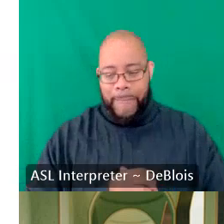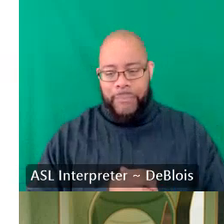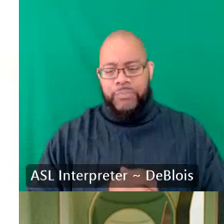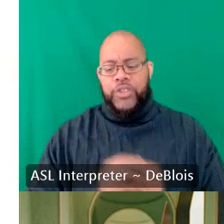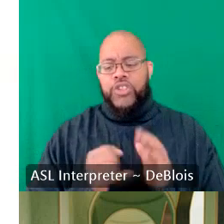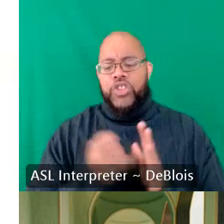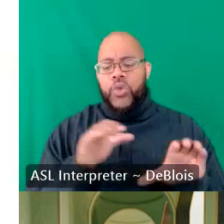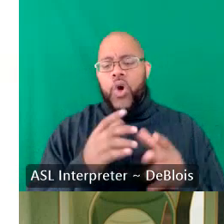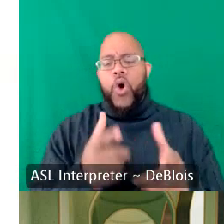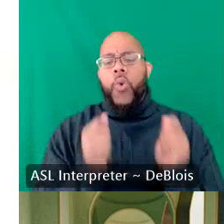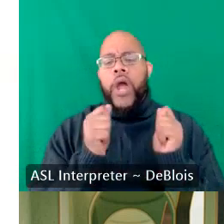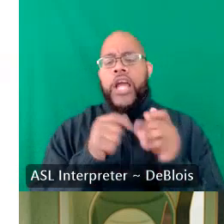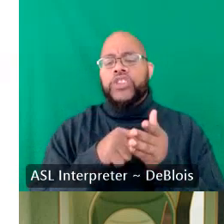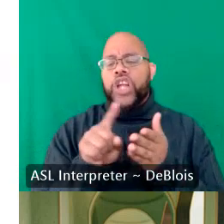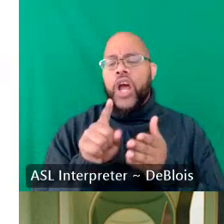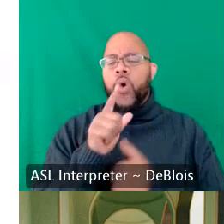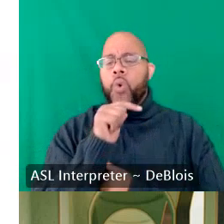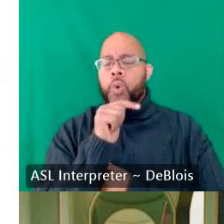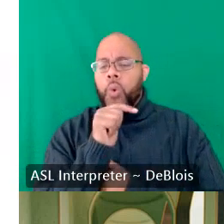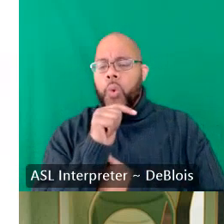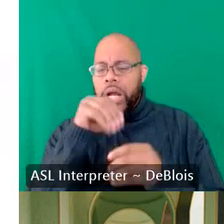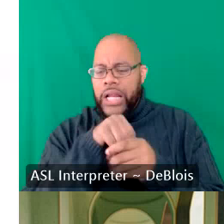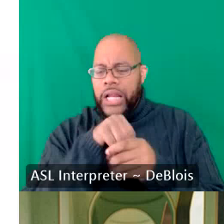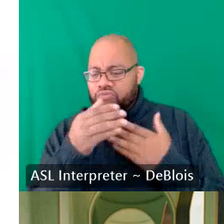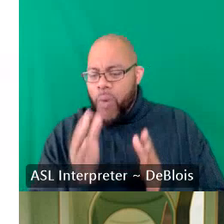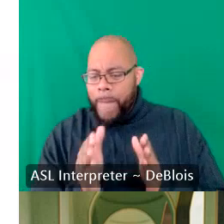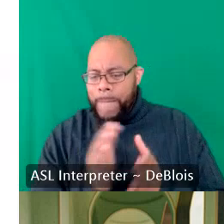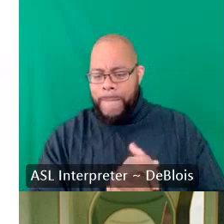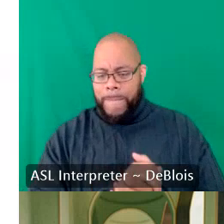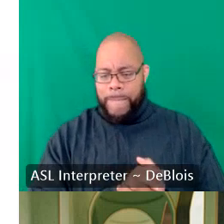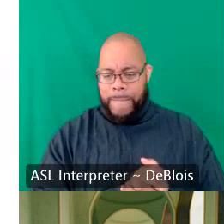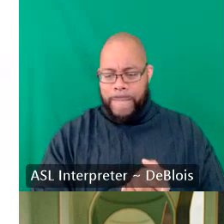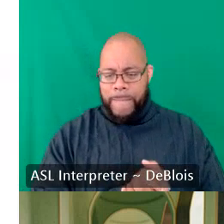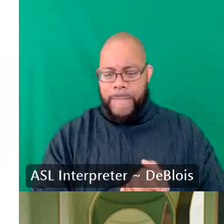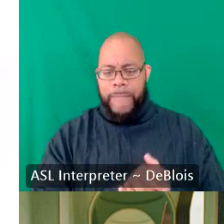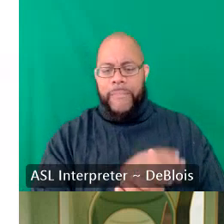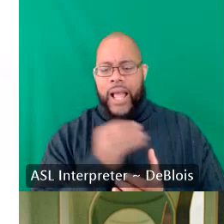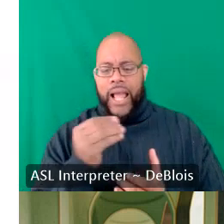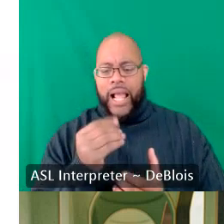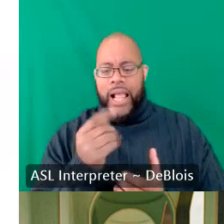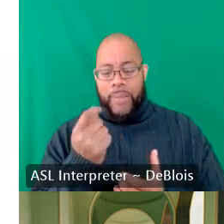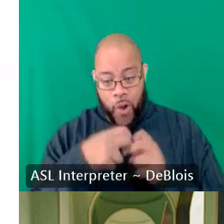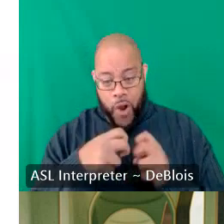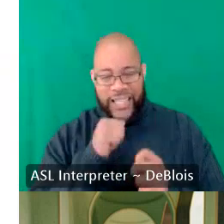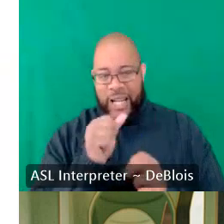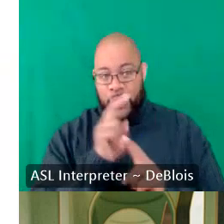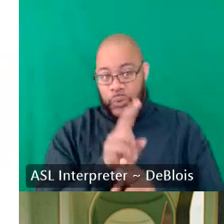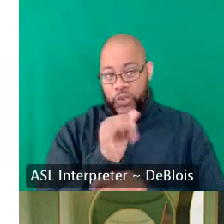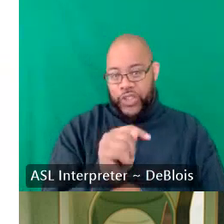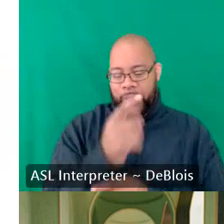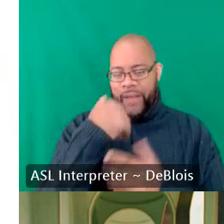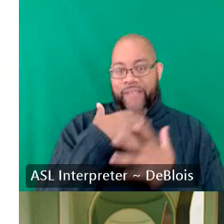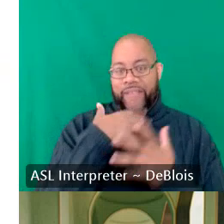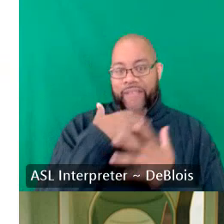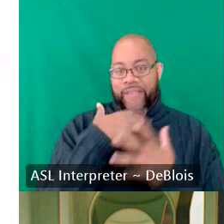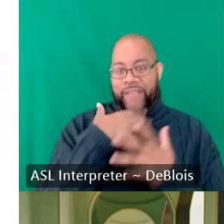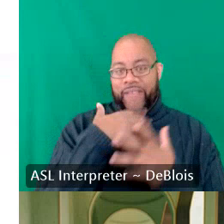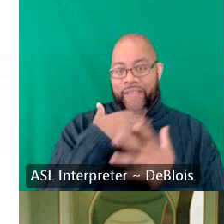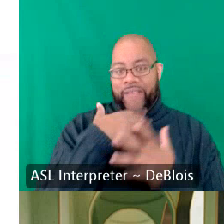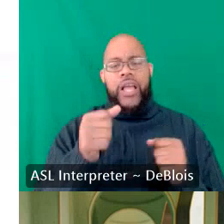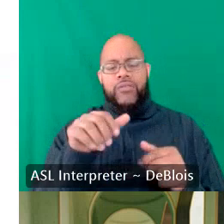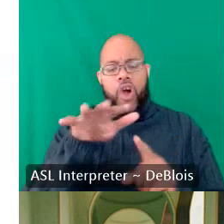a quick check of who's in the room. It's going to be a little hard. We're not going to use the chat because there's a lot of you. But if you could hover